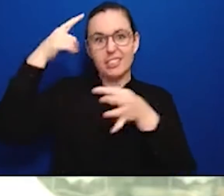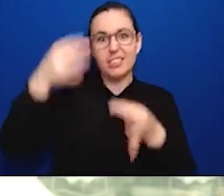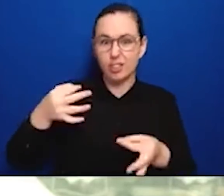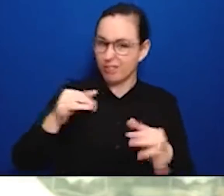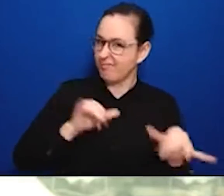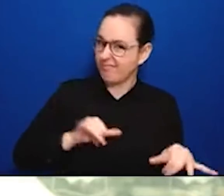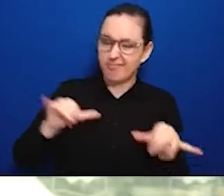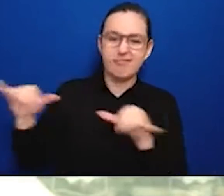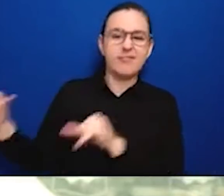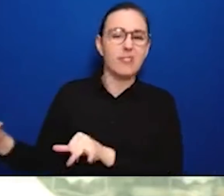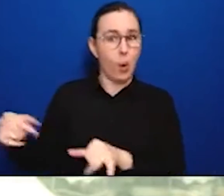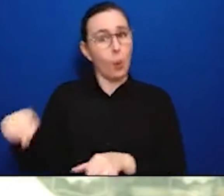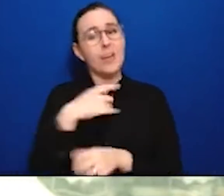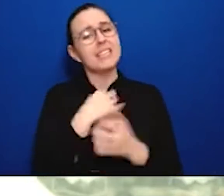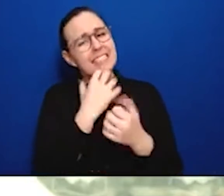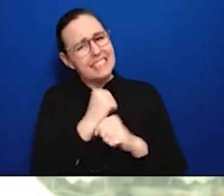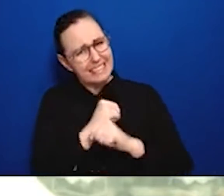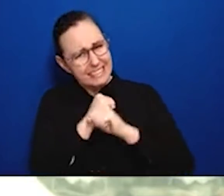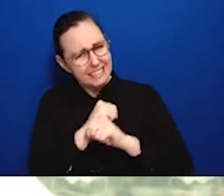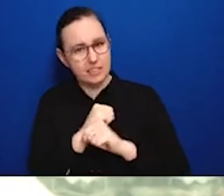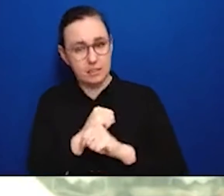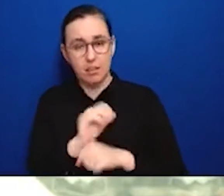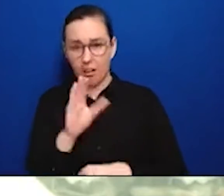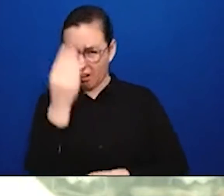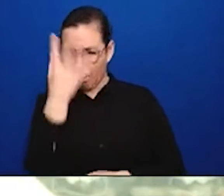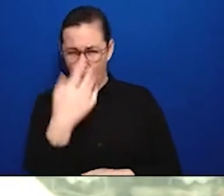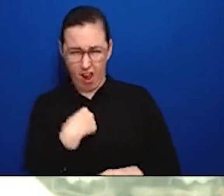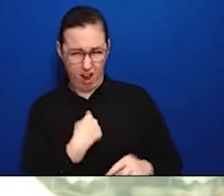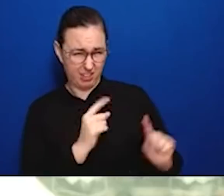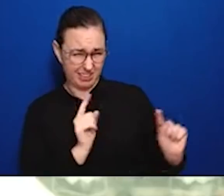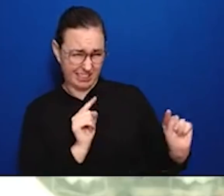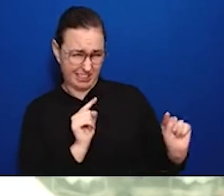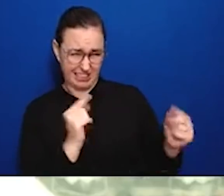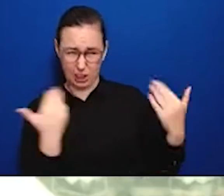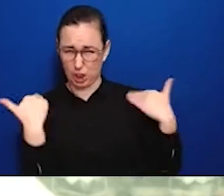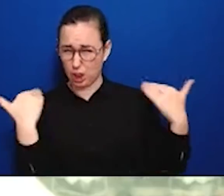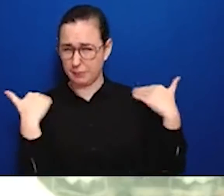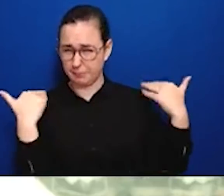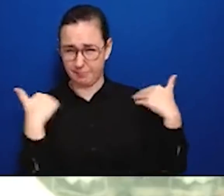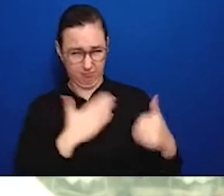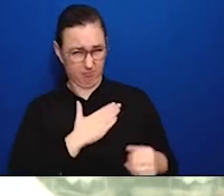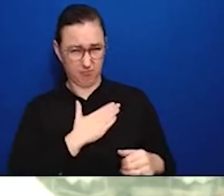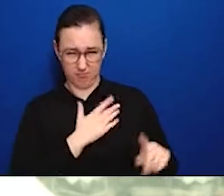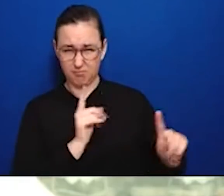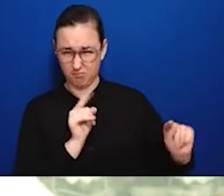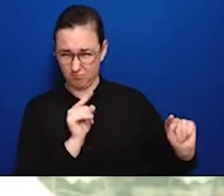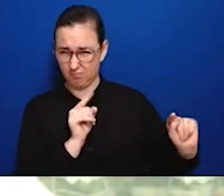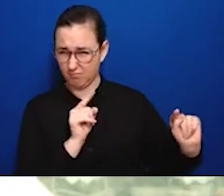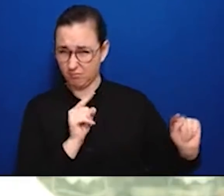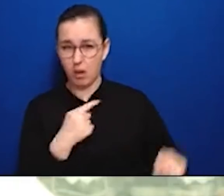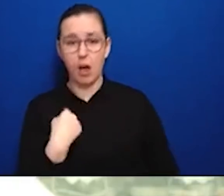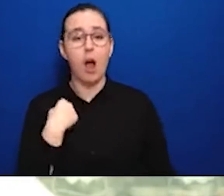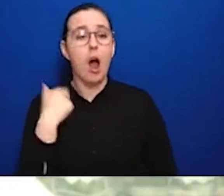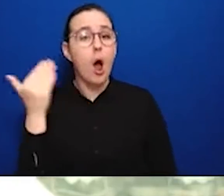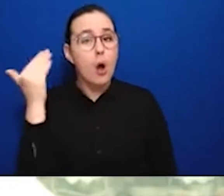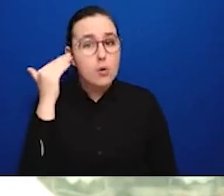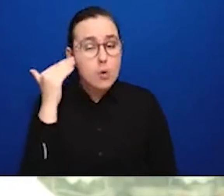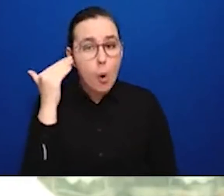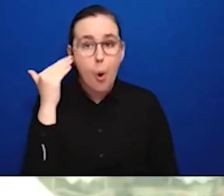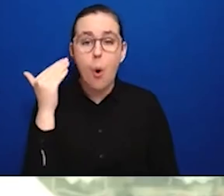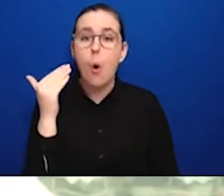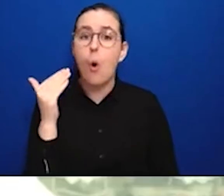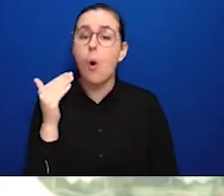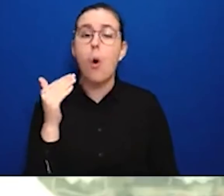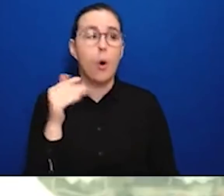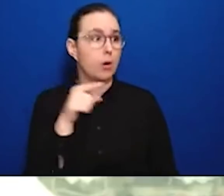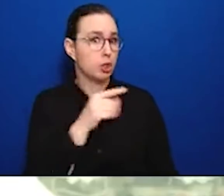gyms, and so I know the value of the gym for fitness, for mental health,